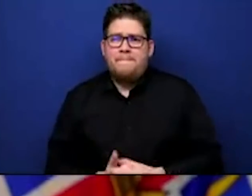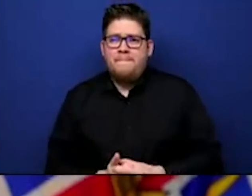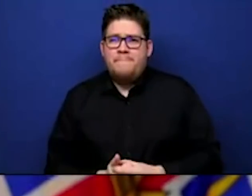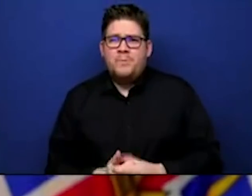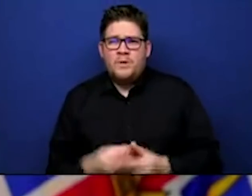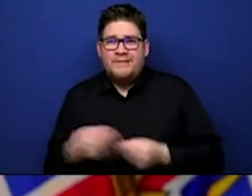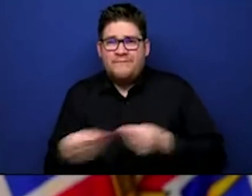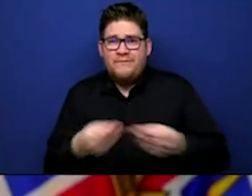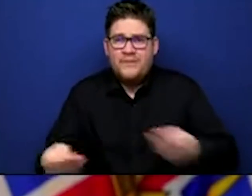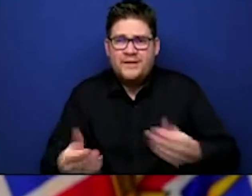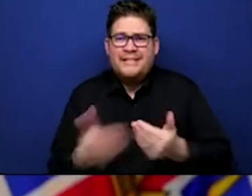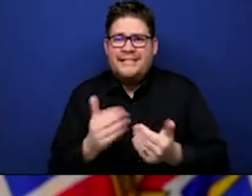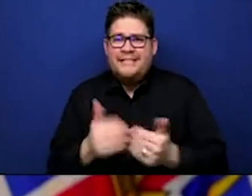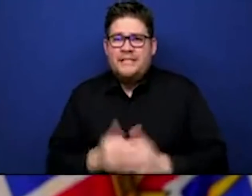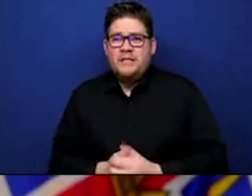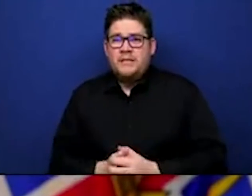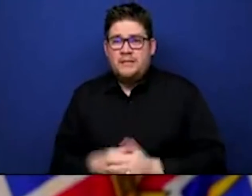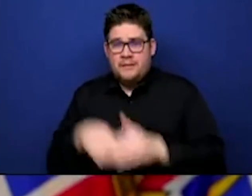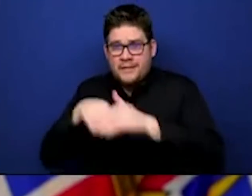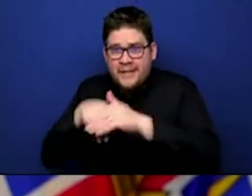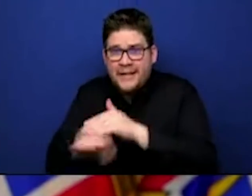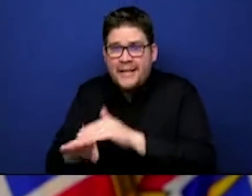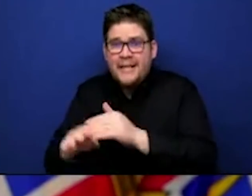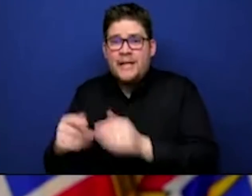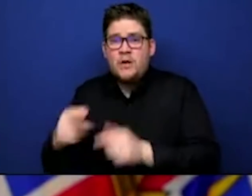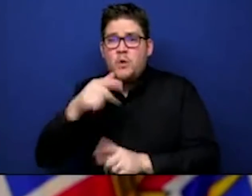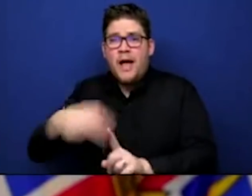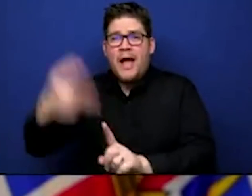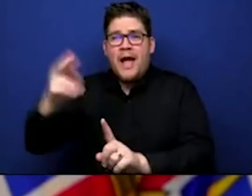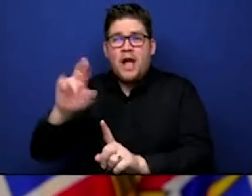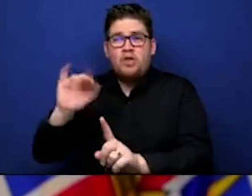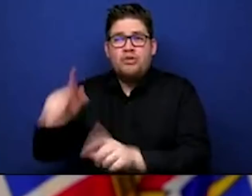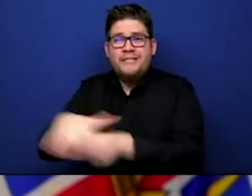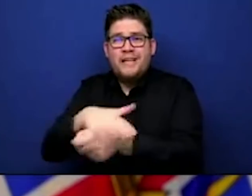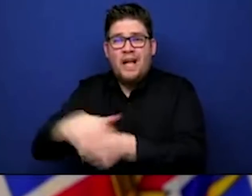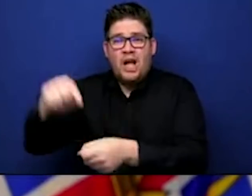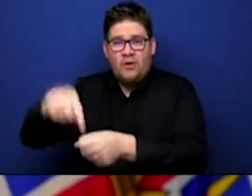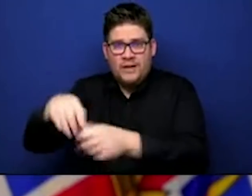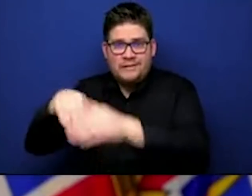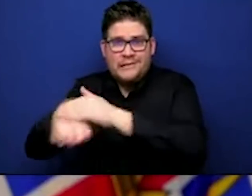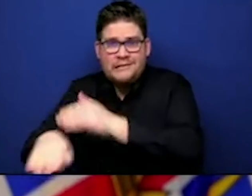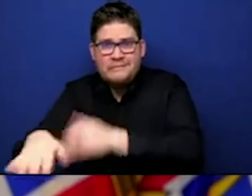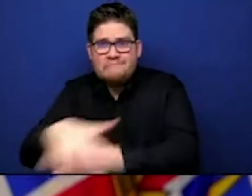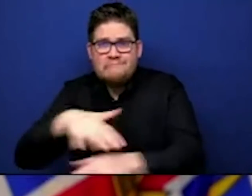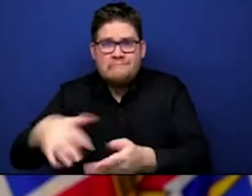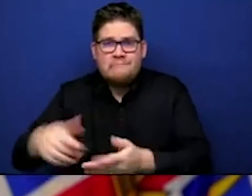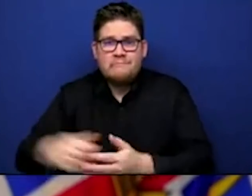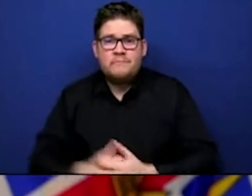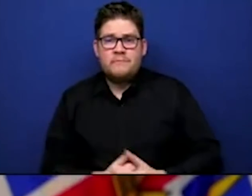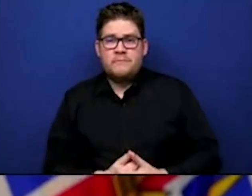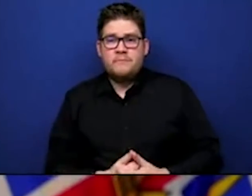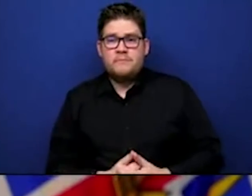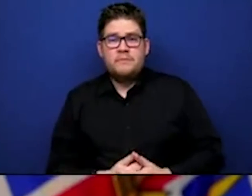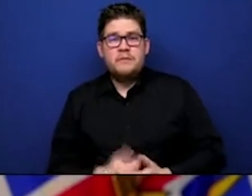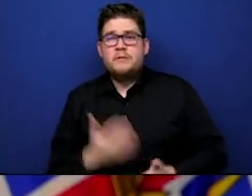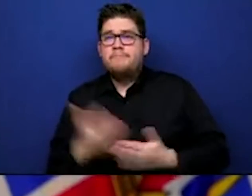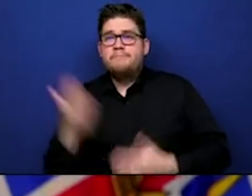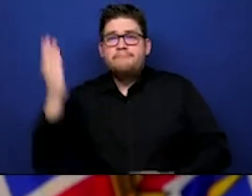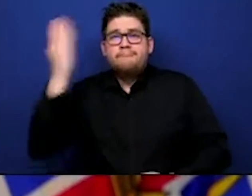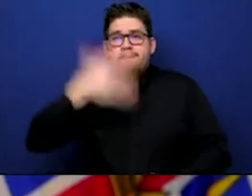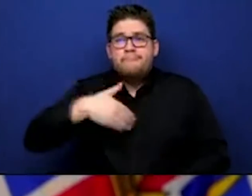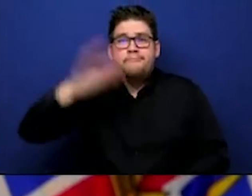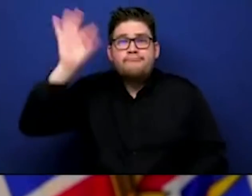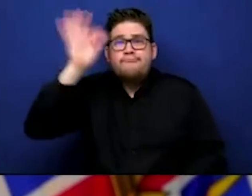more risky. Often we are transmitting the virus to those that we are closest to, our families,